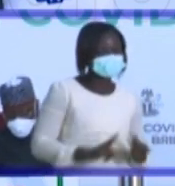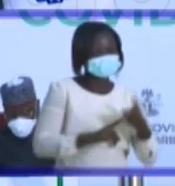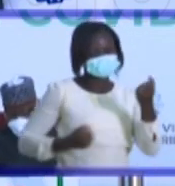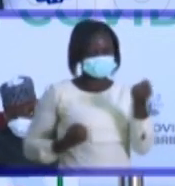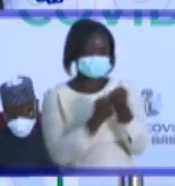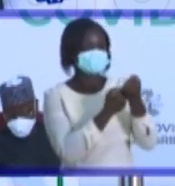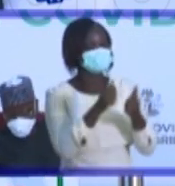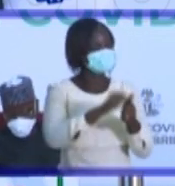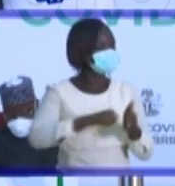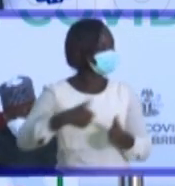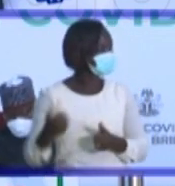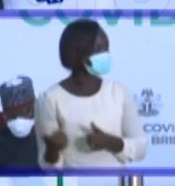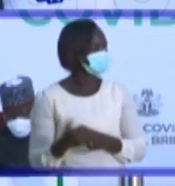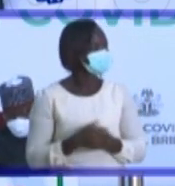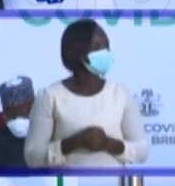other.